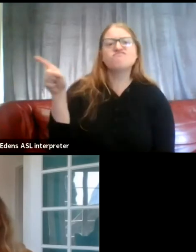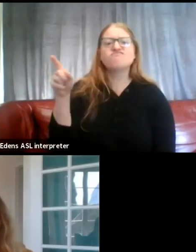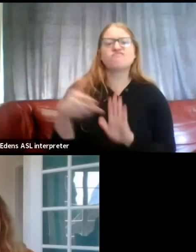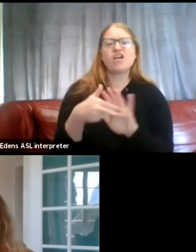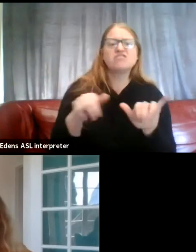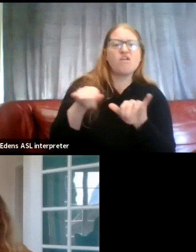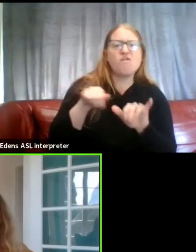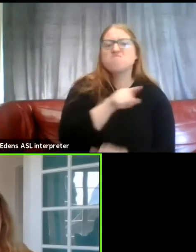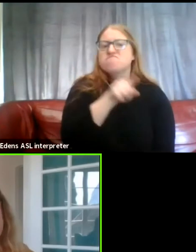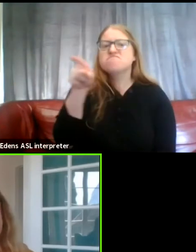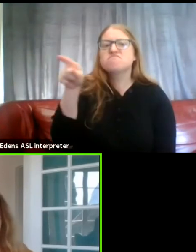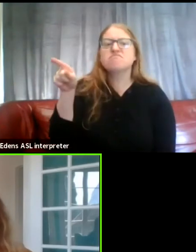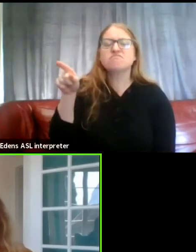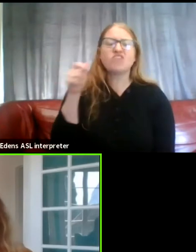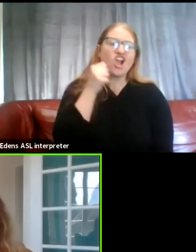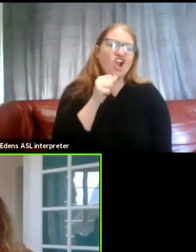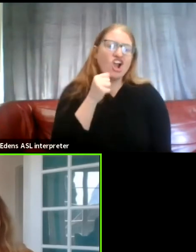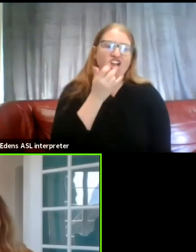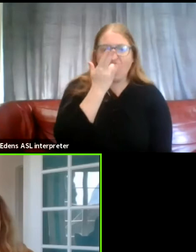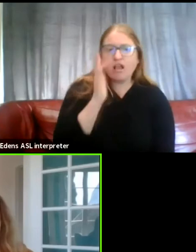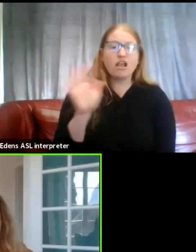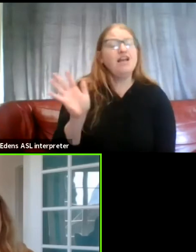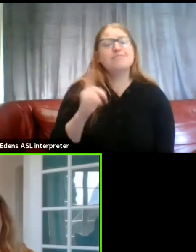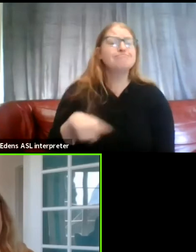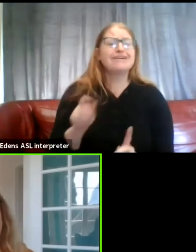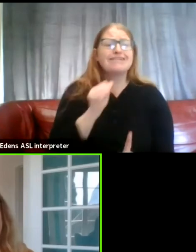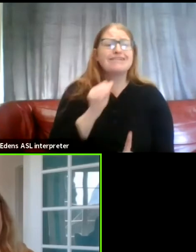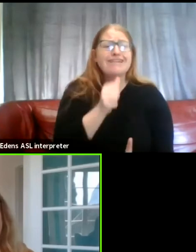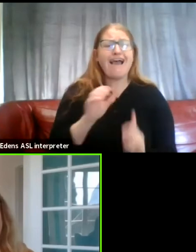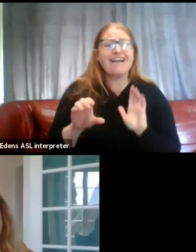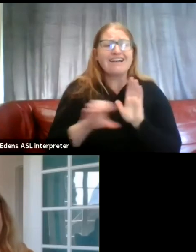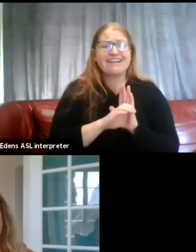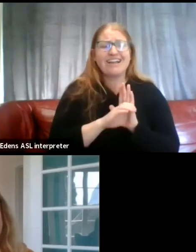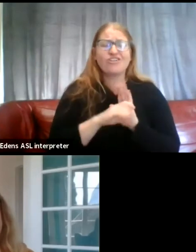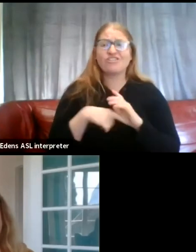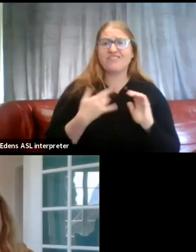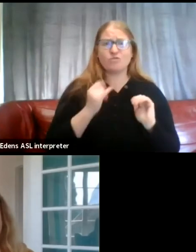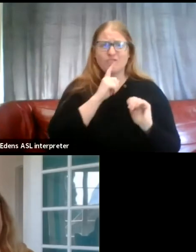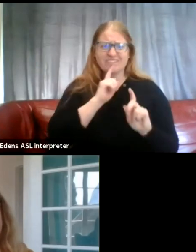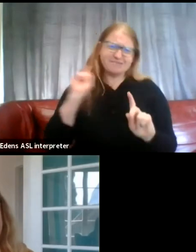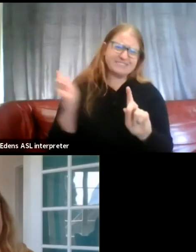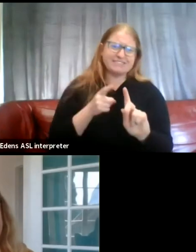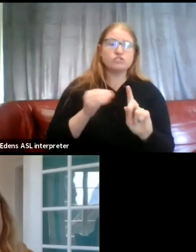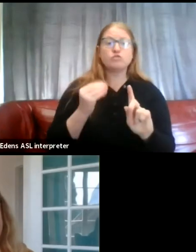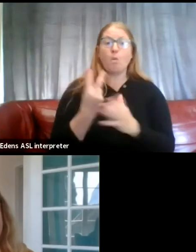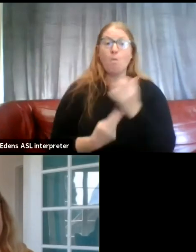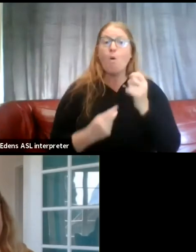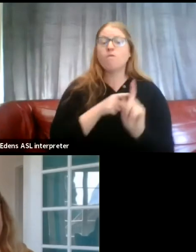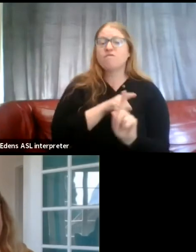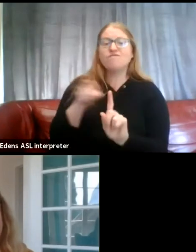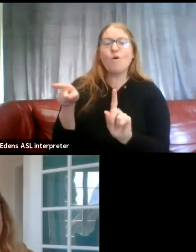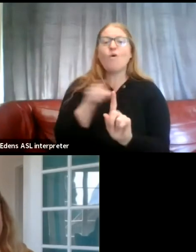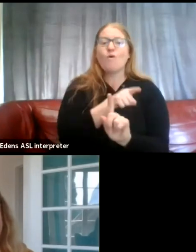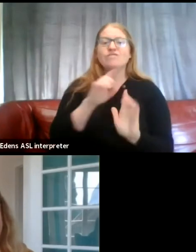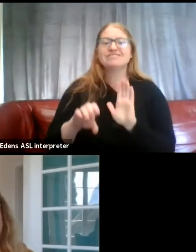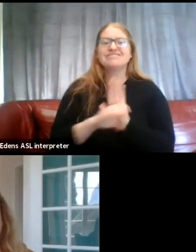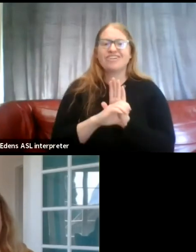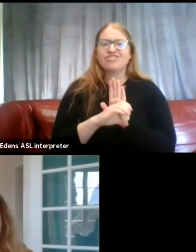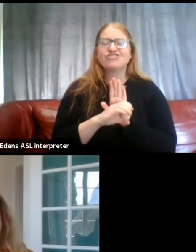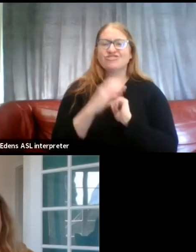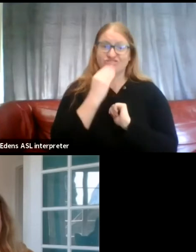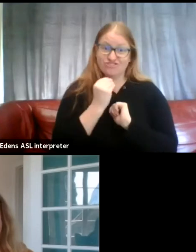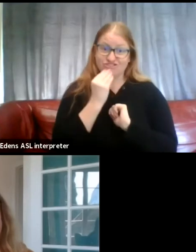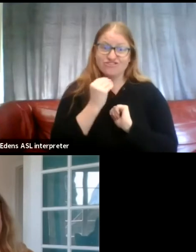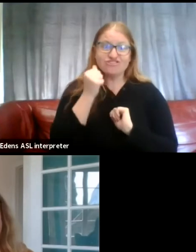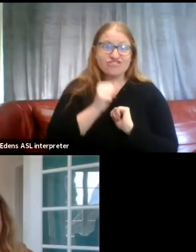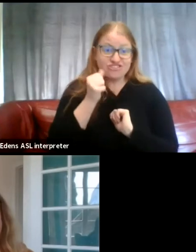but they're not. Like the characters feel very specific. And so both of those characters, who are both Jewish